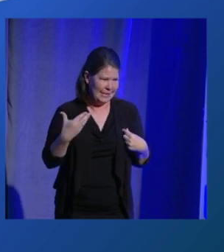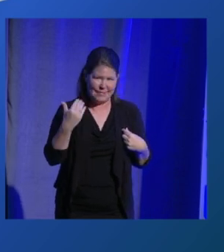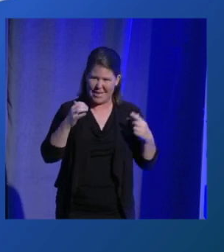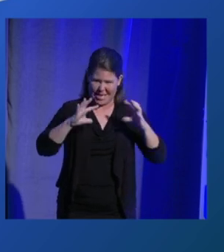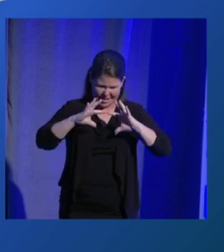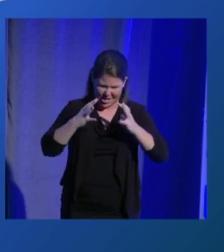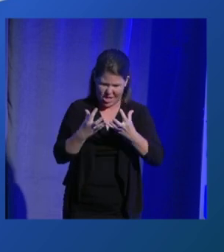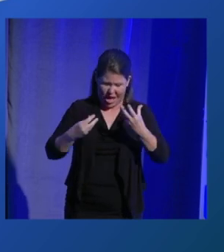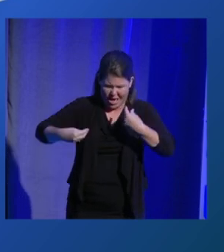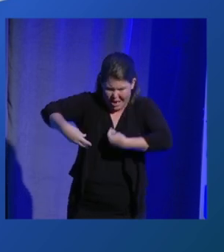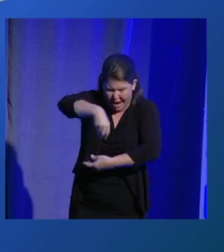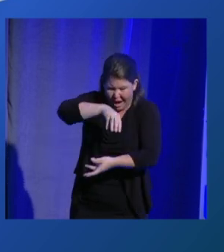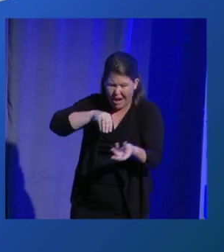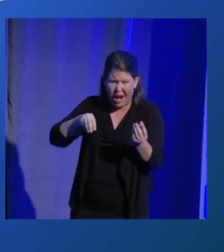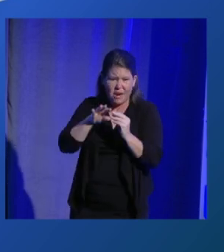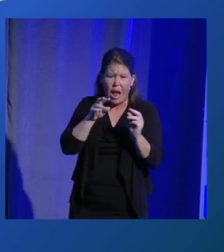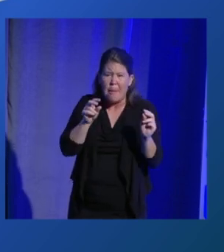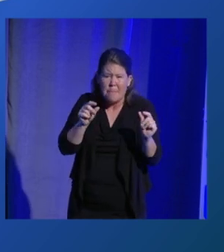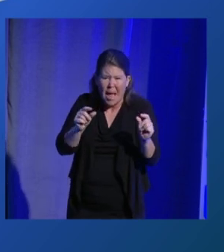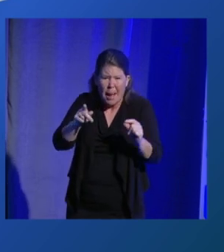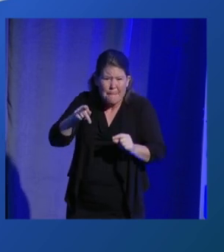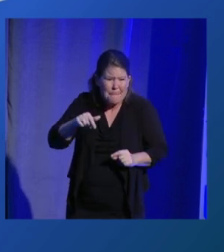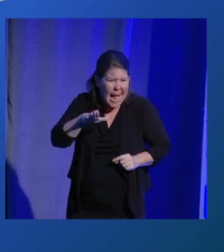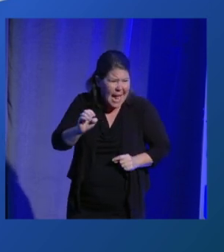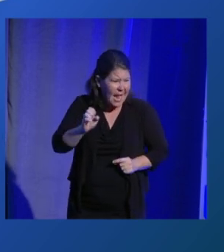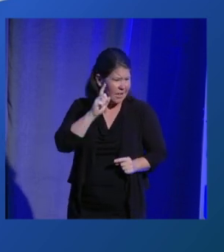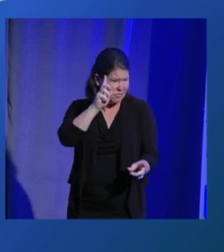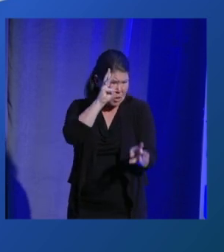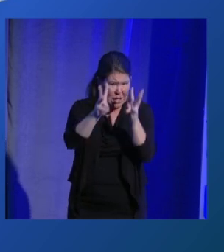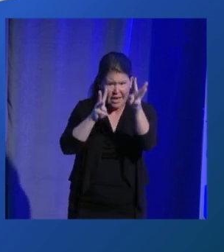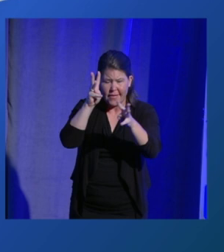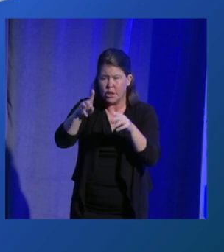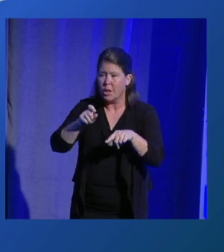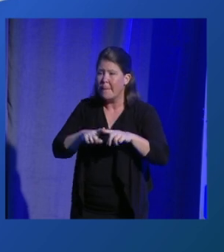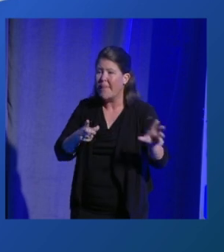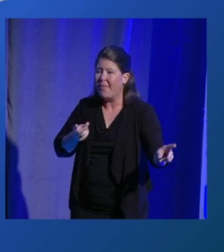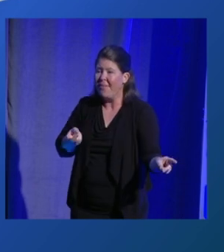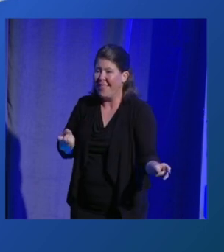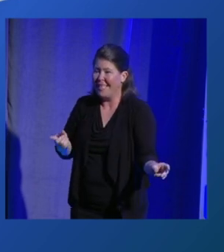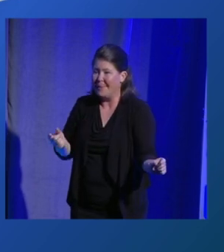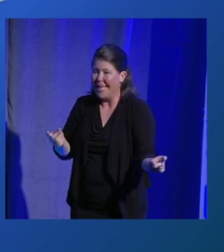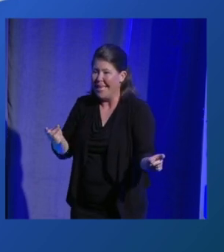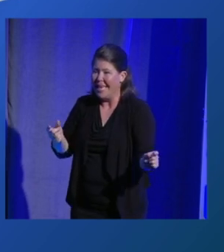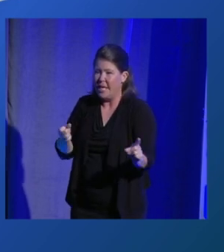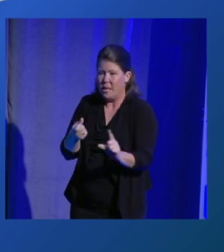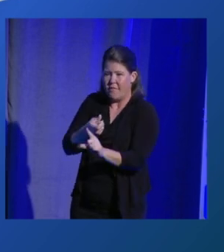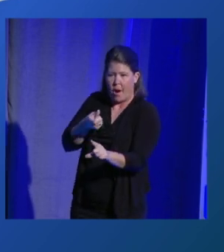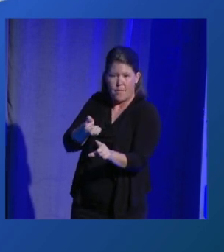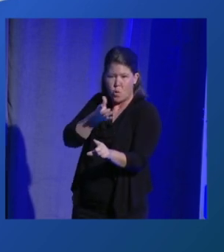amazing but the speed of it is driven here by the private